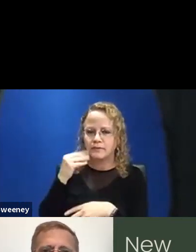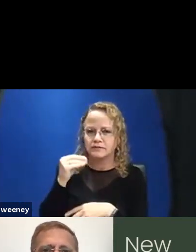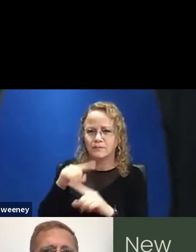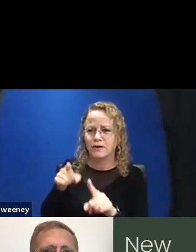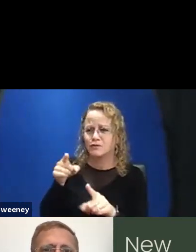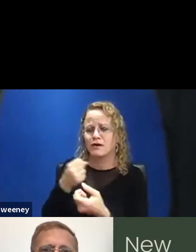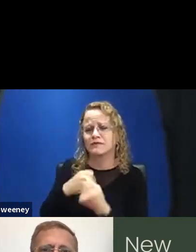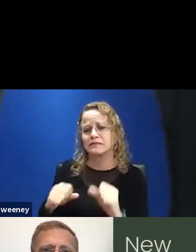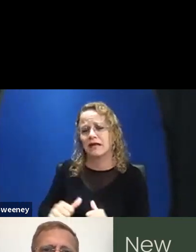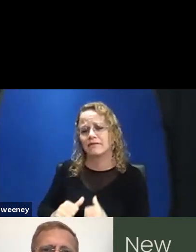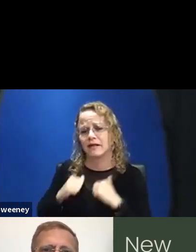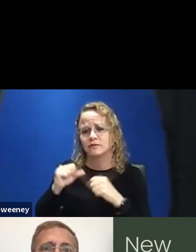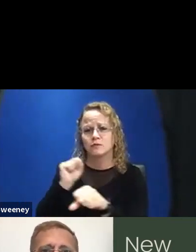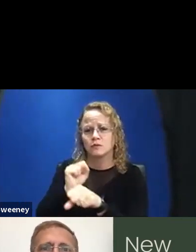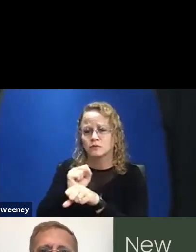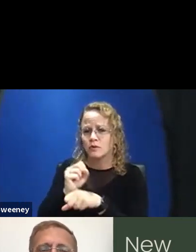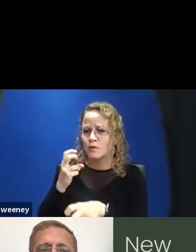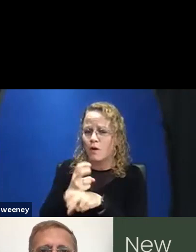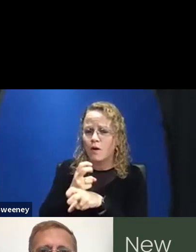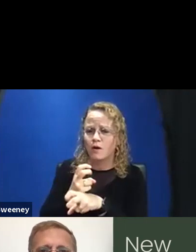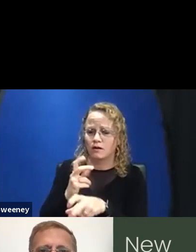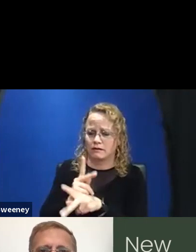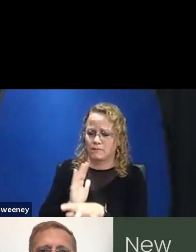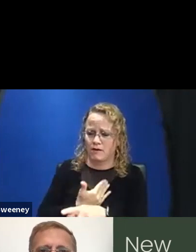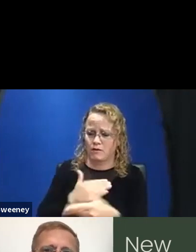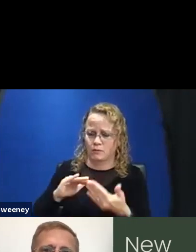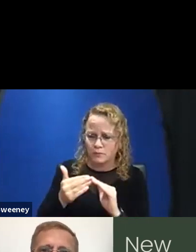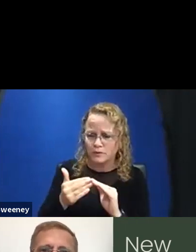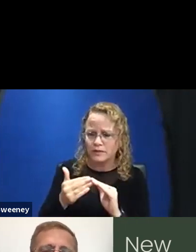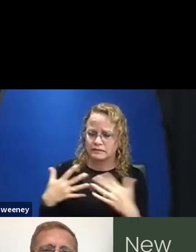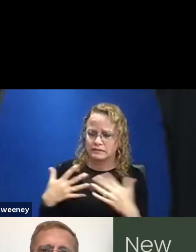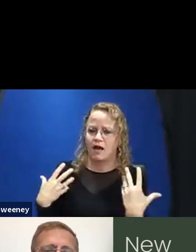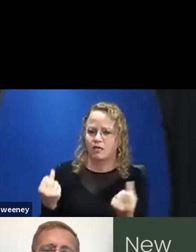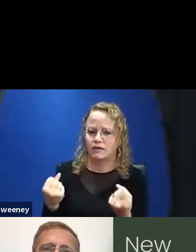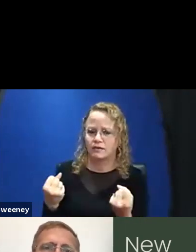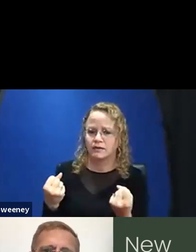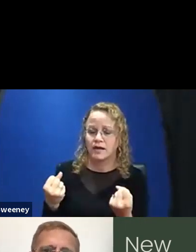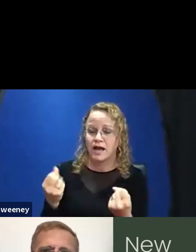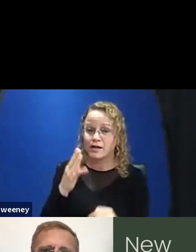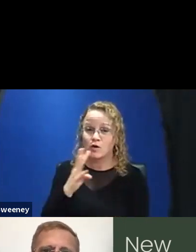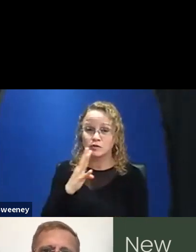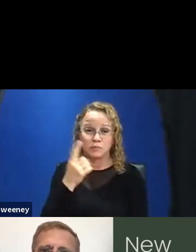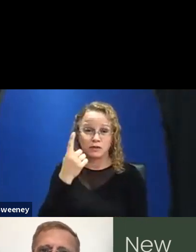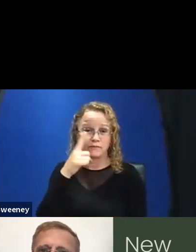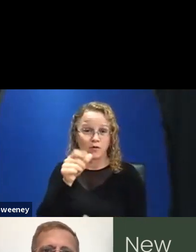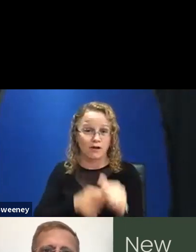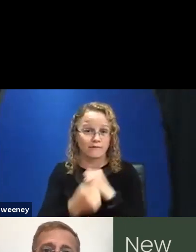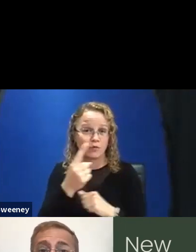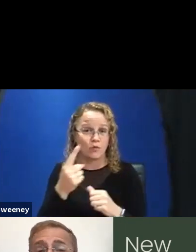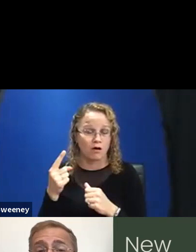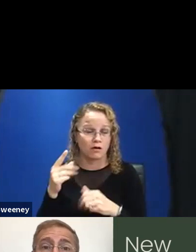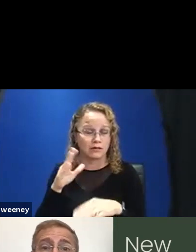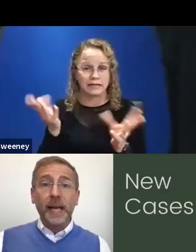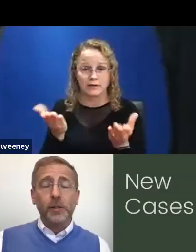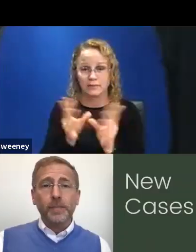lives and have worked so hard to keep our communities healthy. And I know I speak for everybody on the call just to say thank